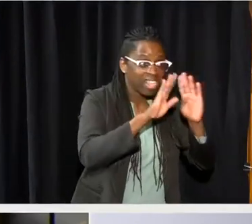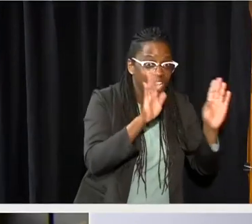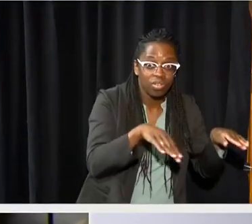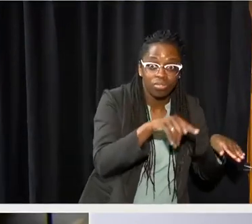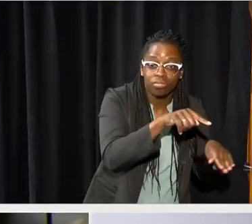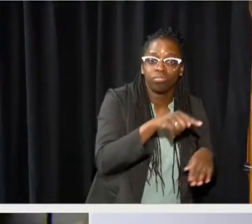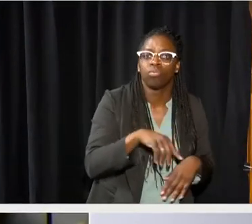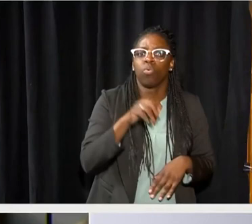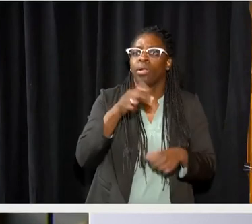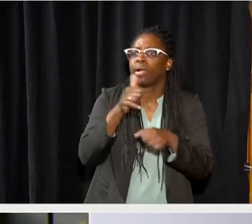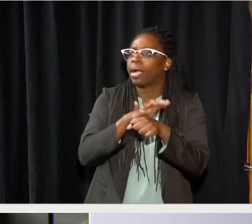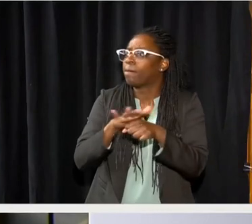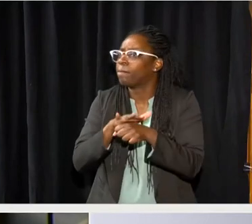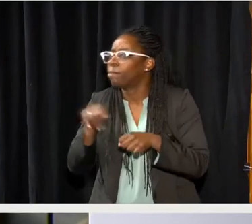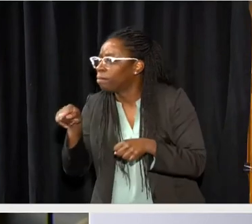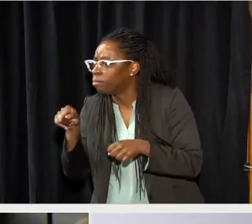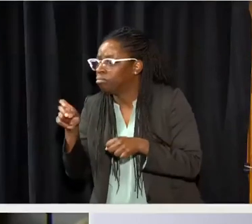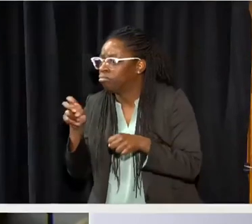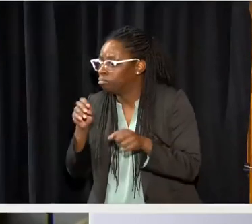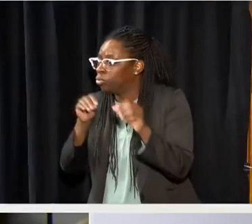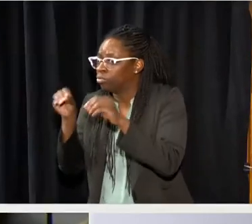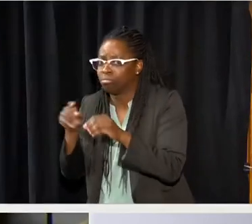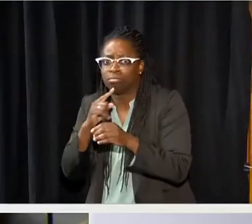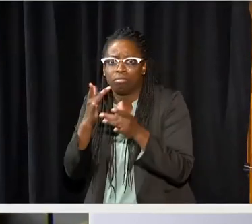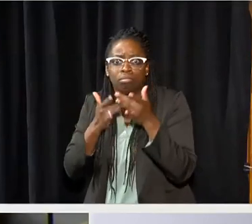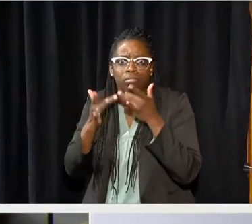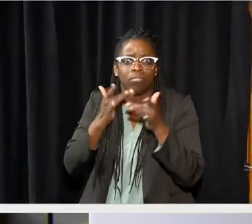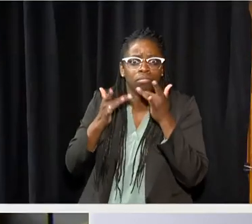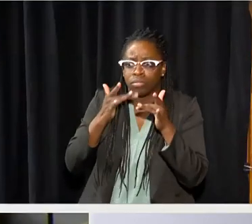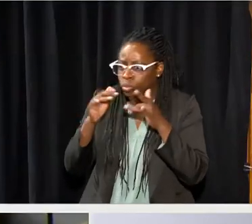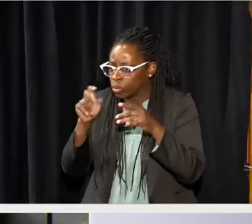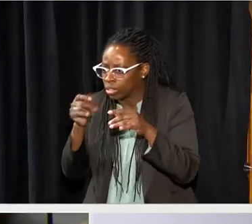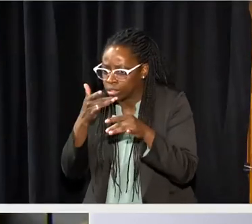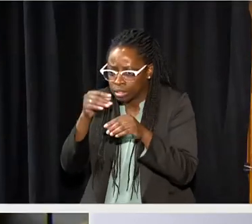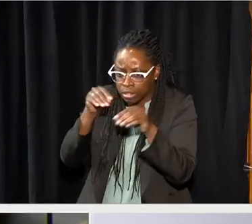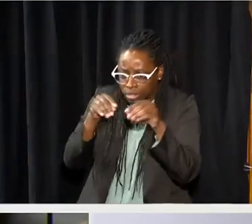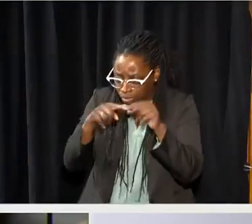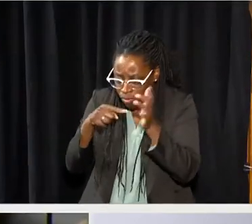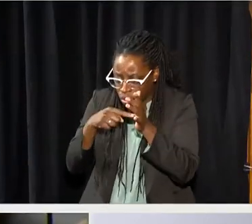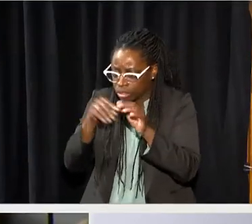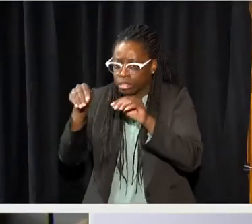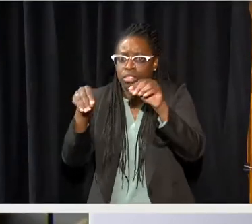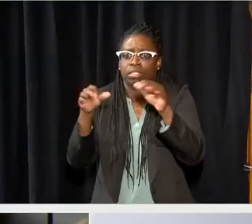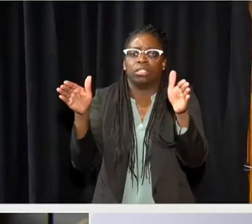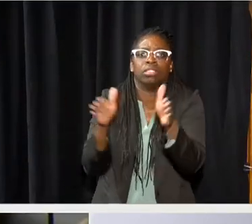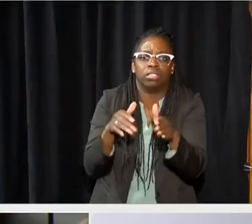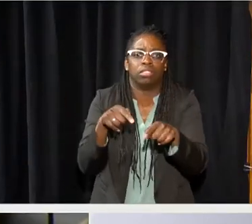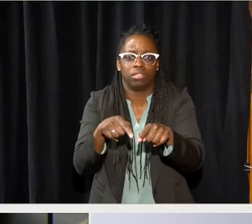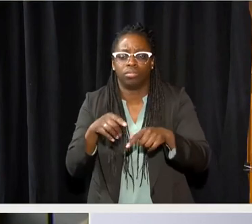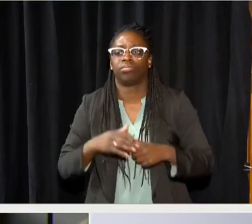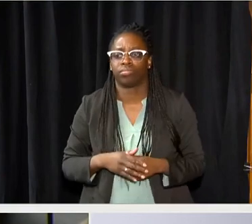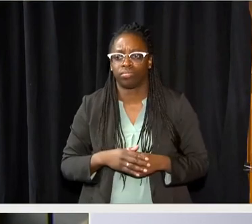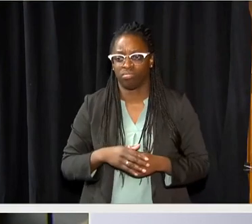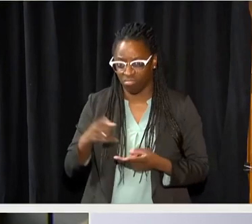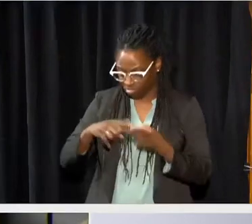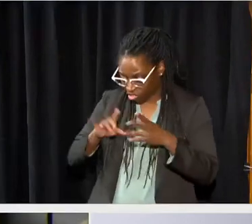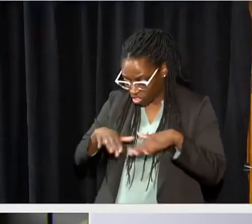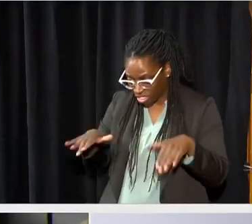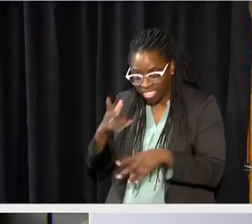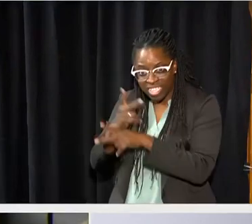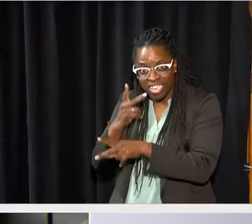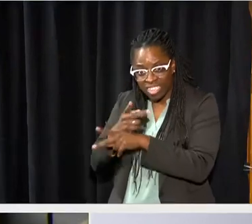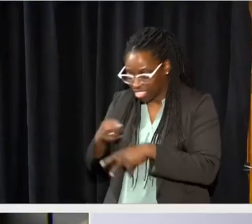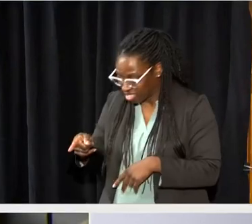other seniors staring at disbelief at a letter from a landlord who's going to raise their